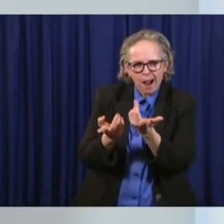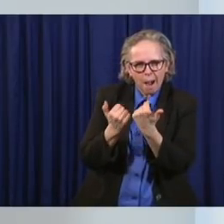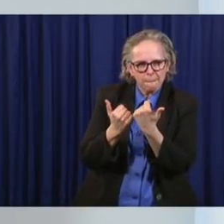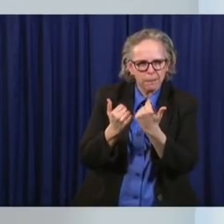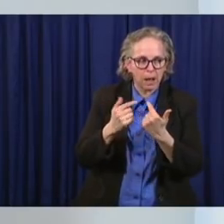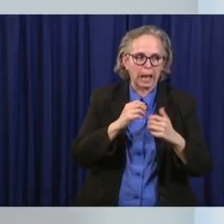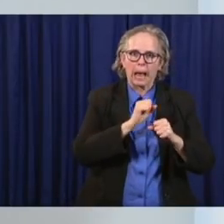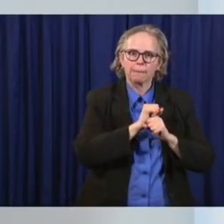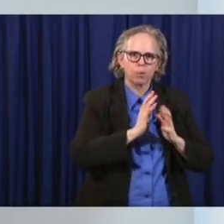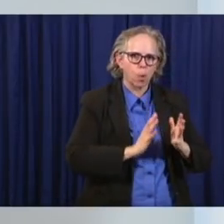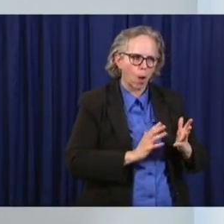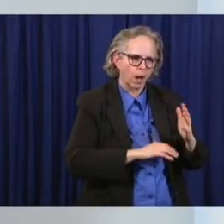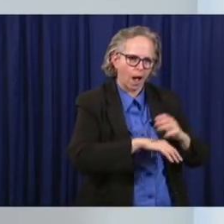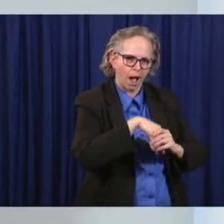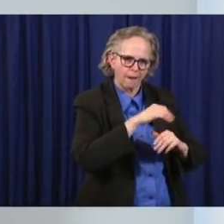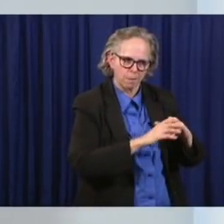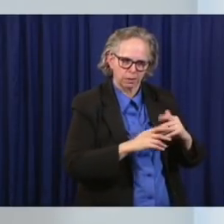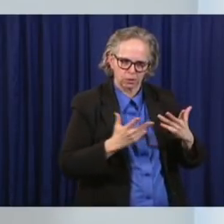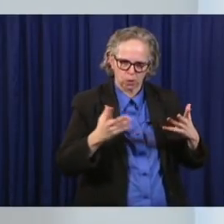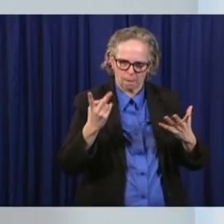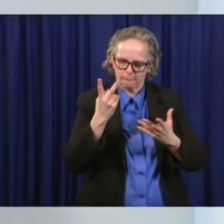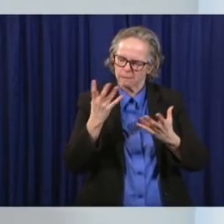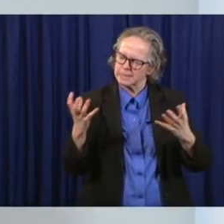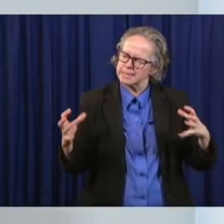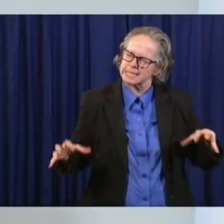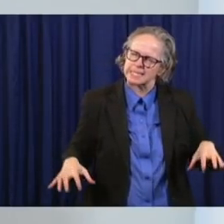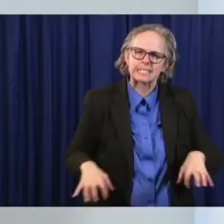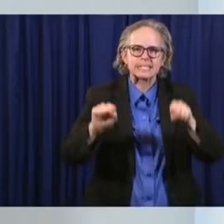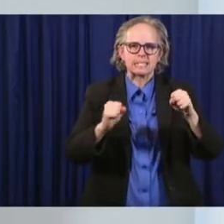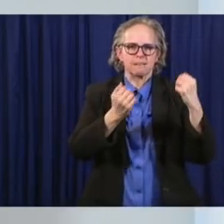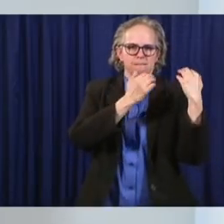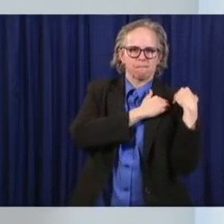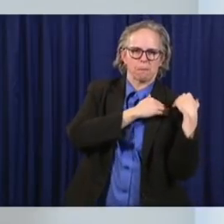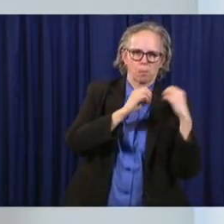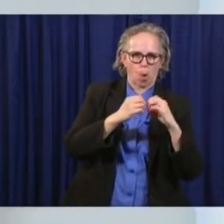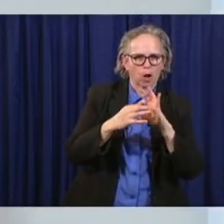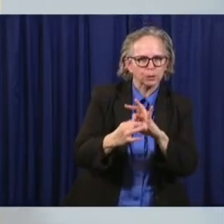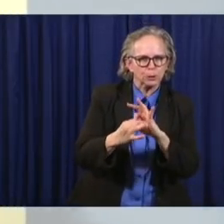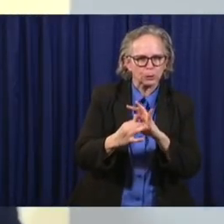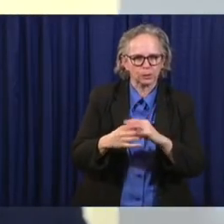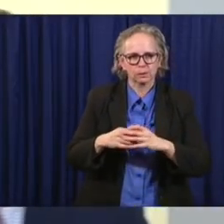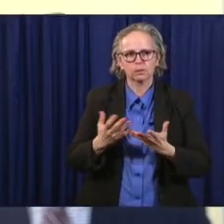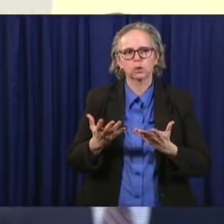them really emphasize this and trying to build confidence amongst the public.